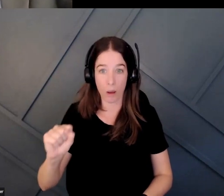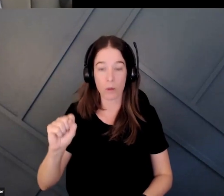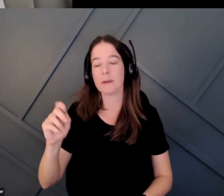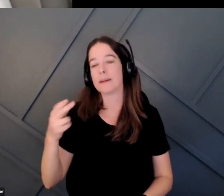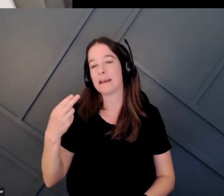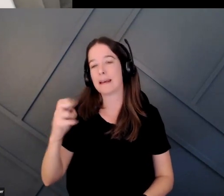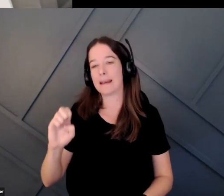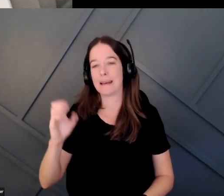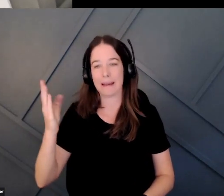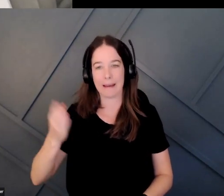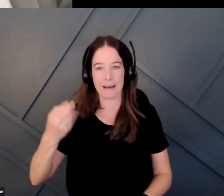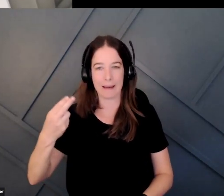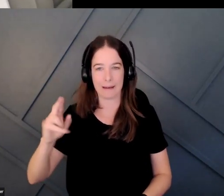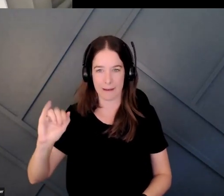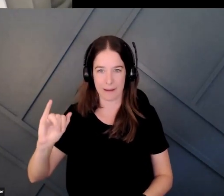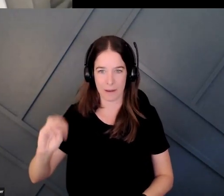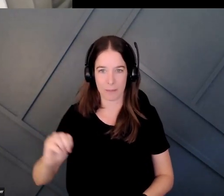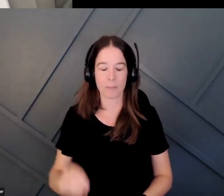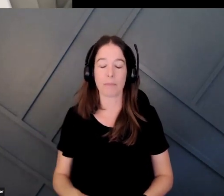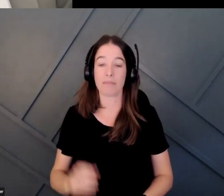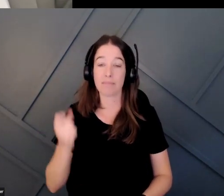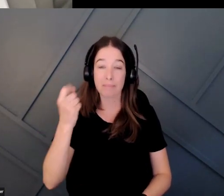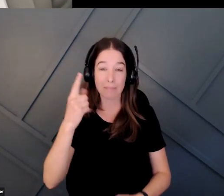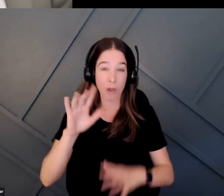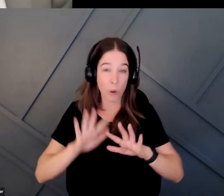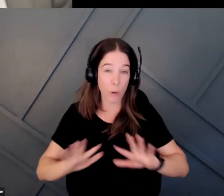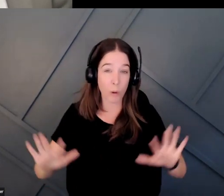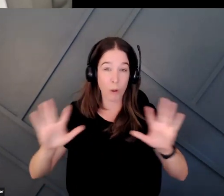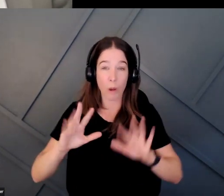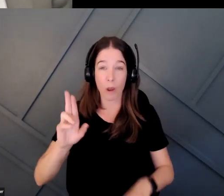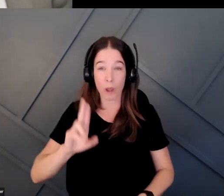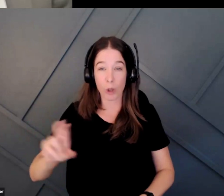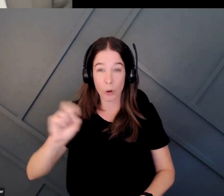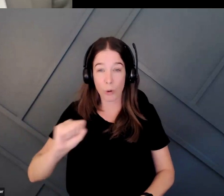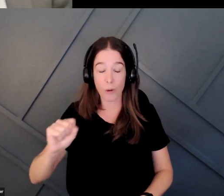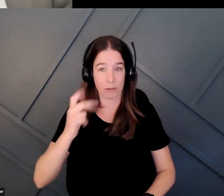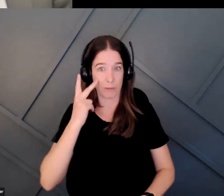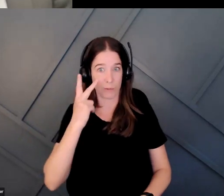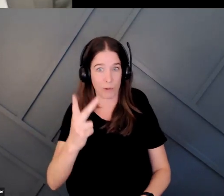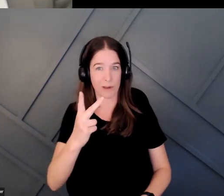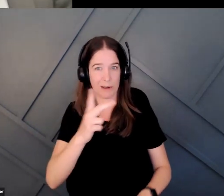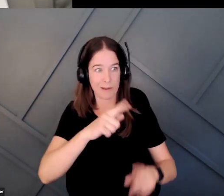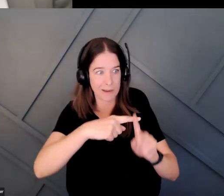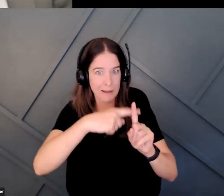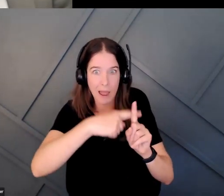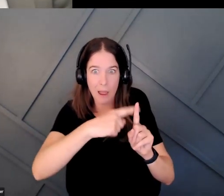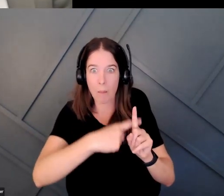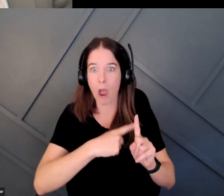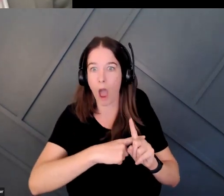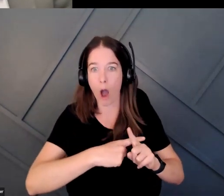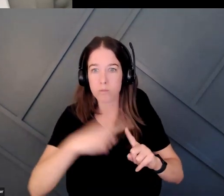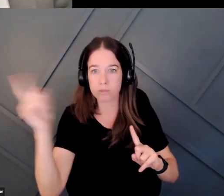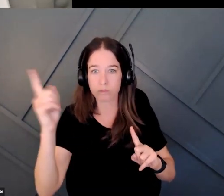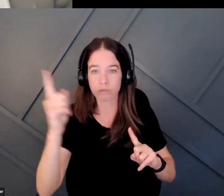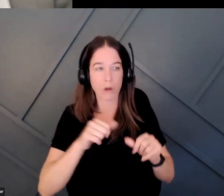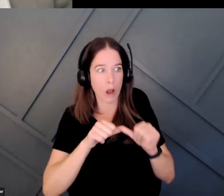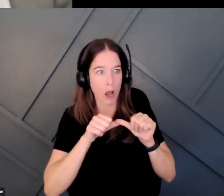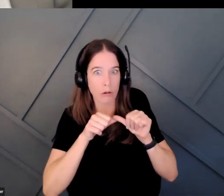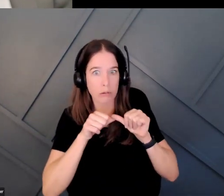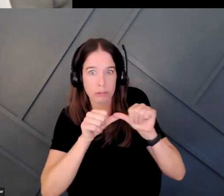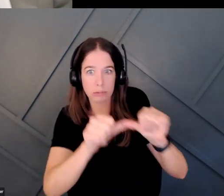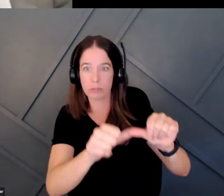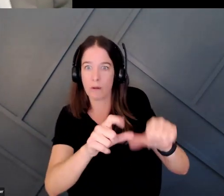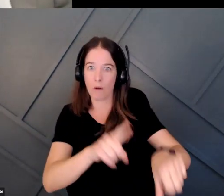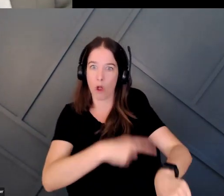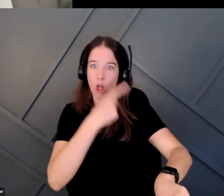Across the United States, we are facing both increased temperatures and increased frequency, duration, and intensity of heat